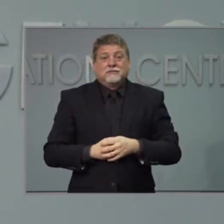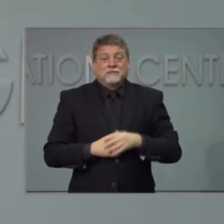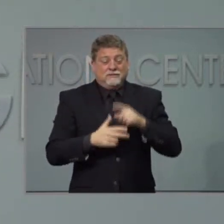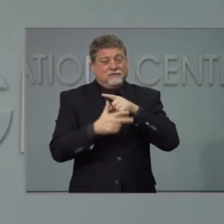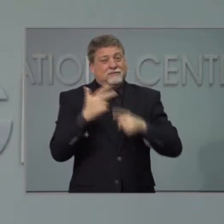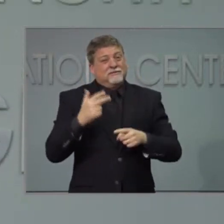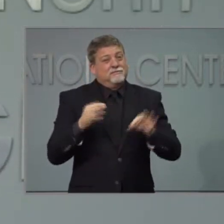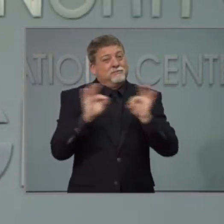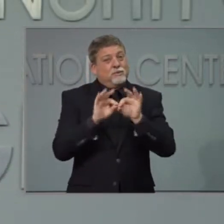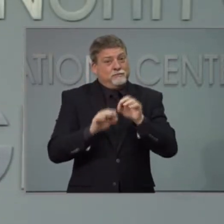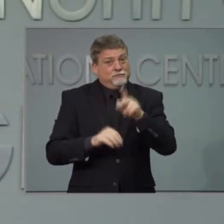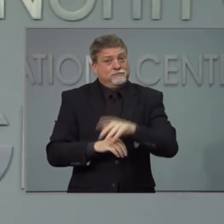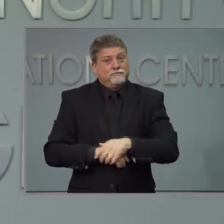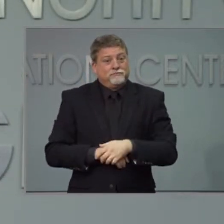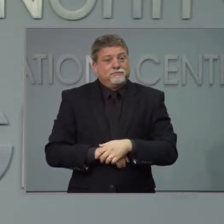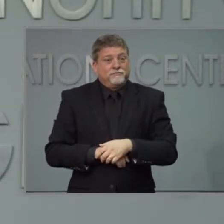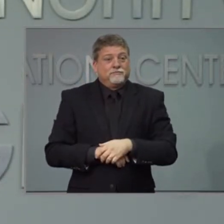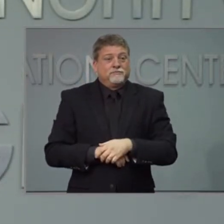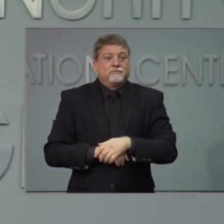Next question.